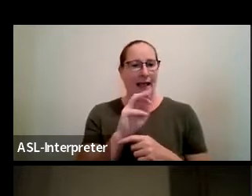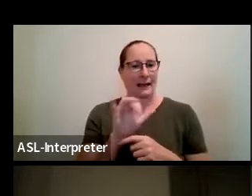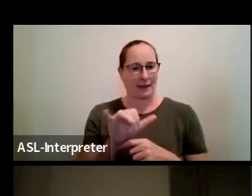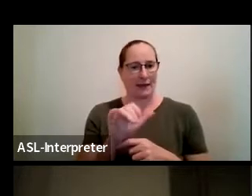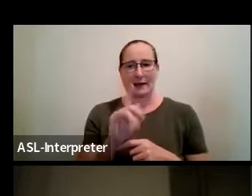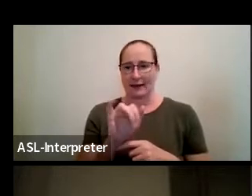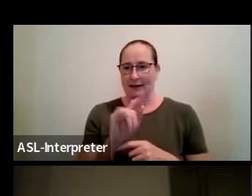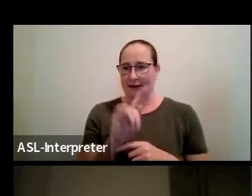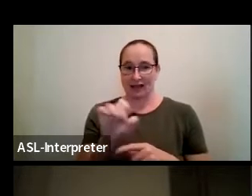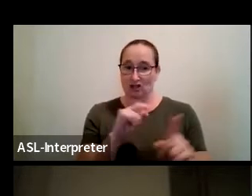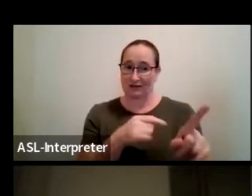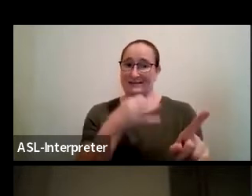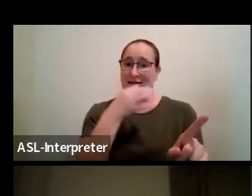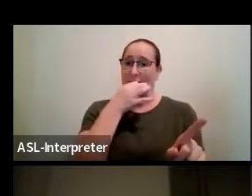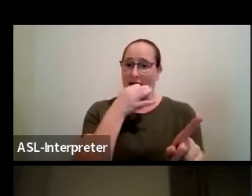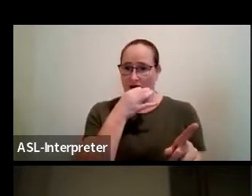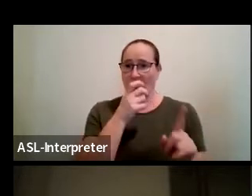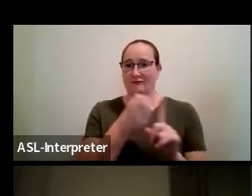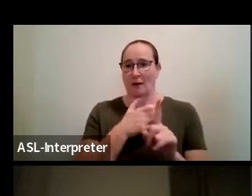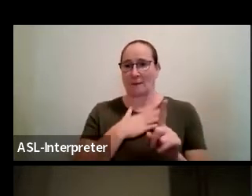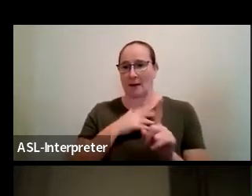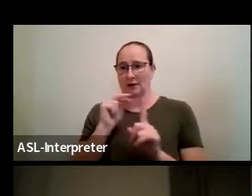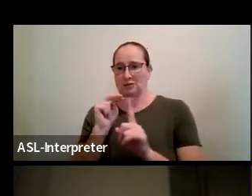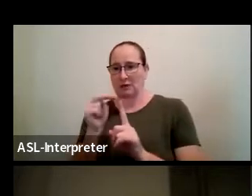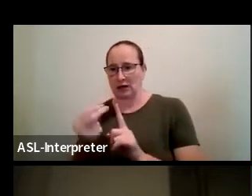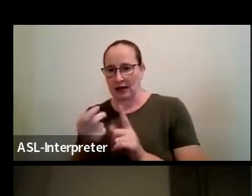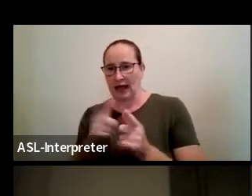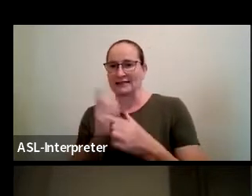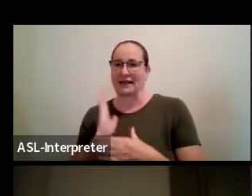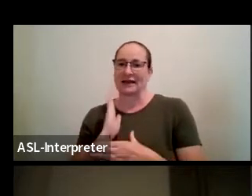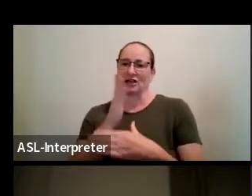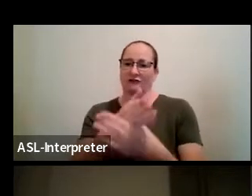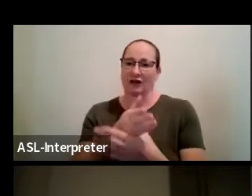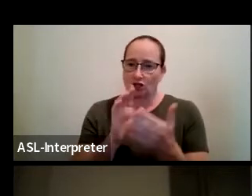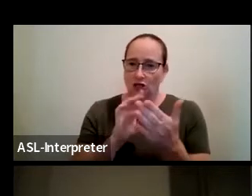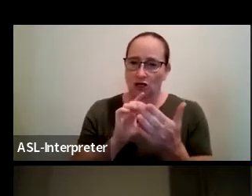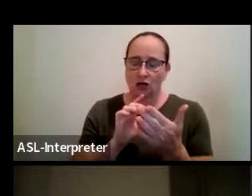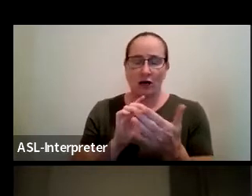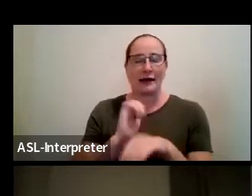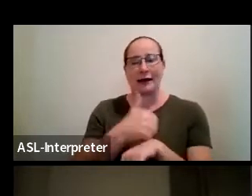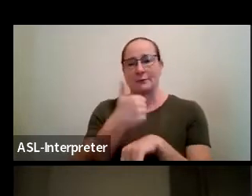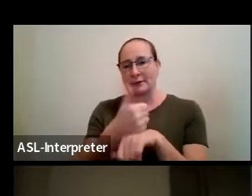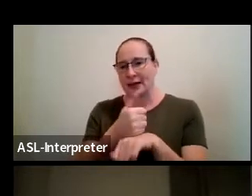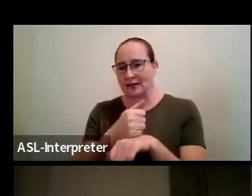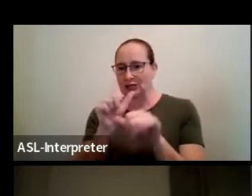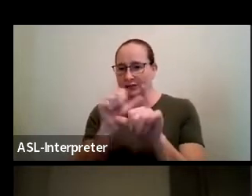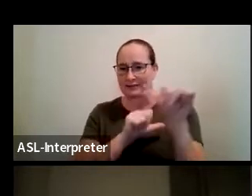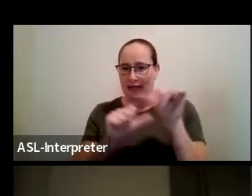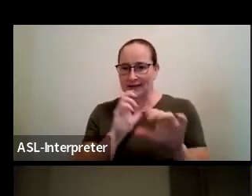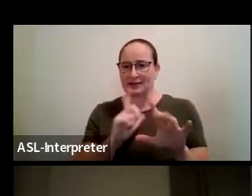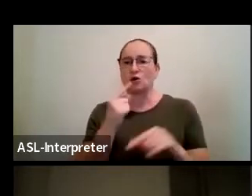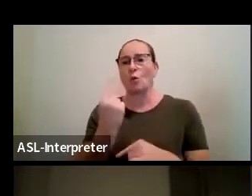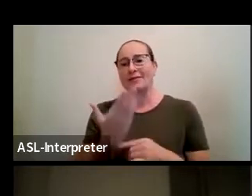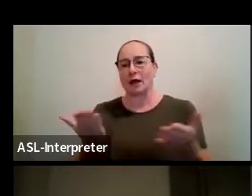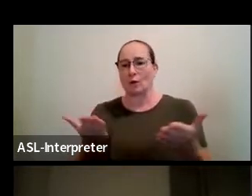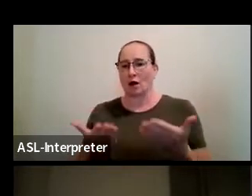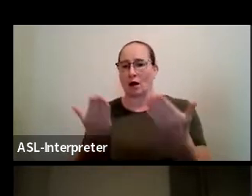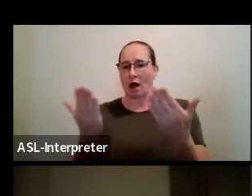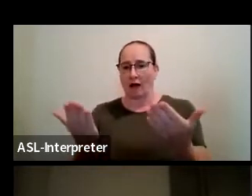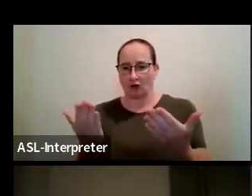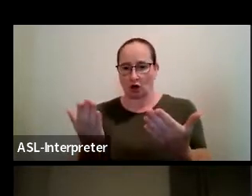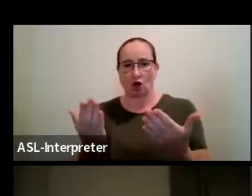because she's a specialist. But from my perspective as an intervention scientist and implementation scientist, one of the things I want to offer before I cut